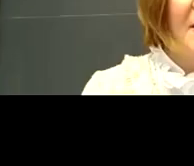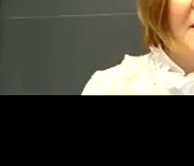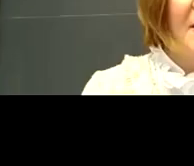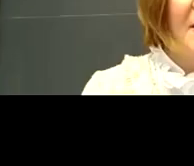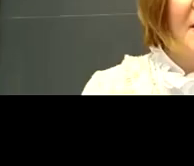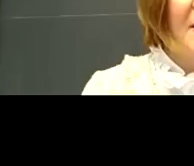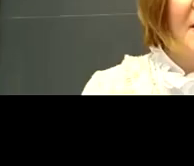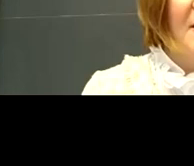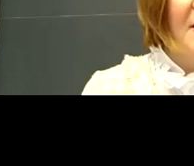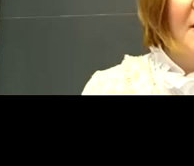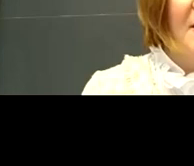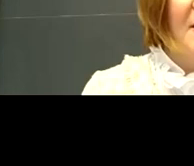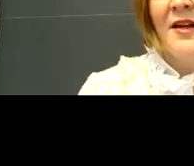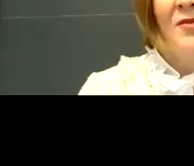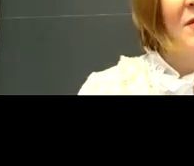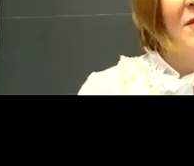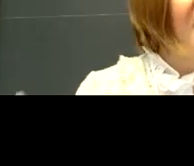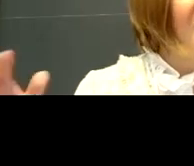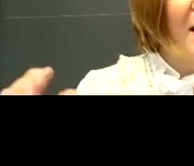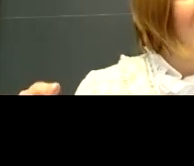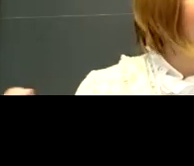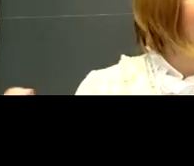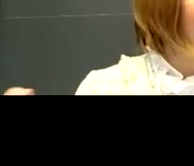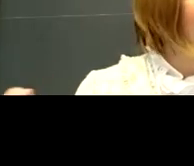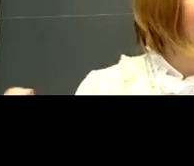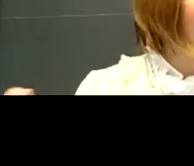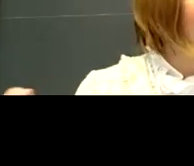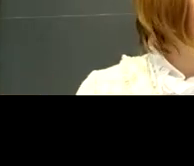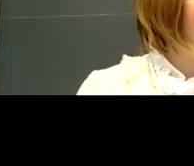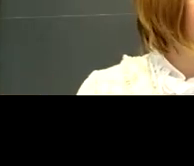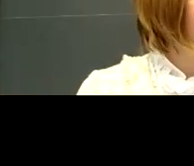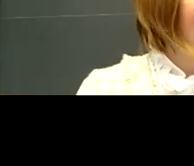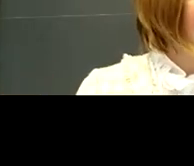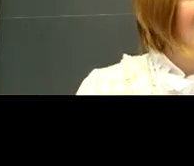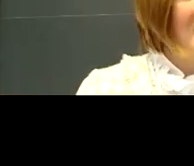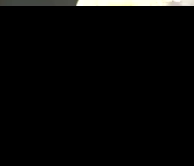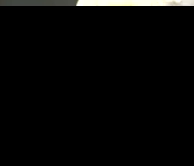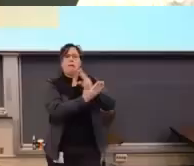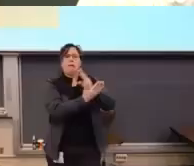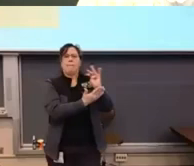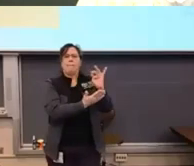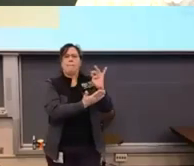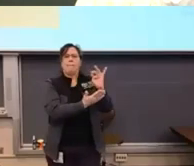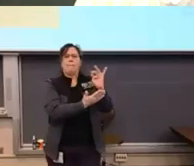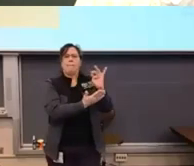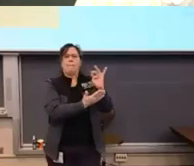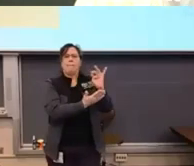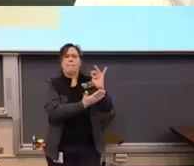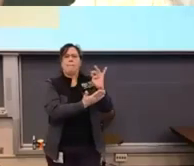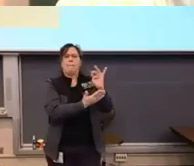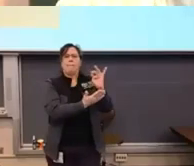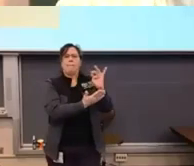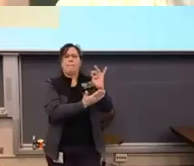decline. When they think of dementia, they don't think of mild or moderate stages of disease or